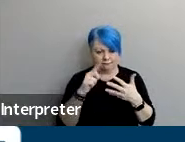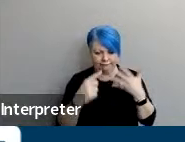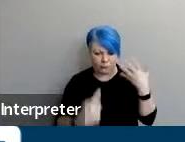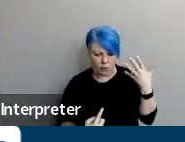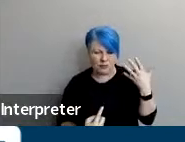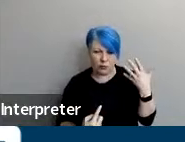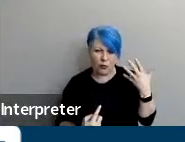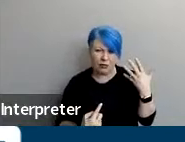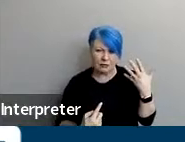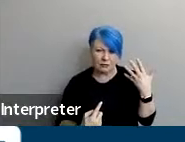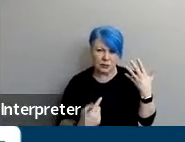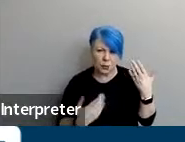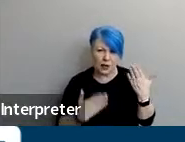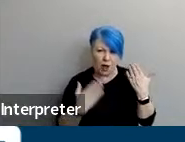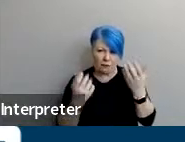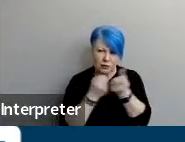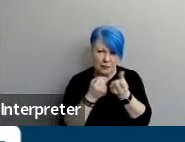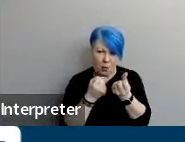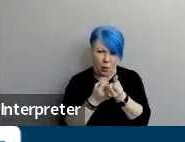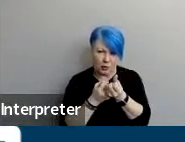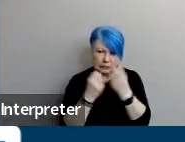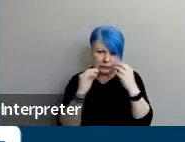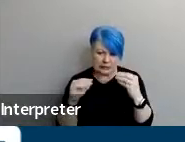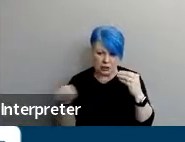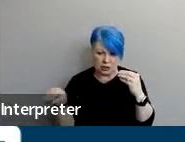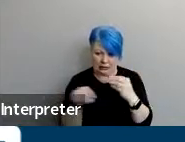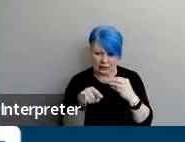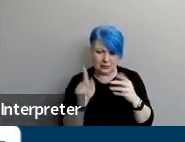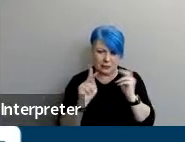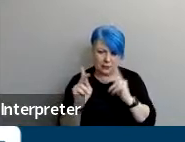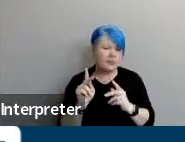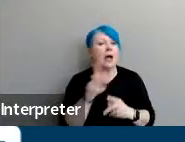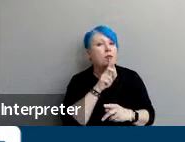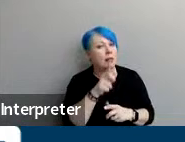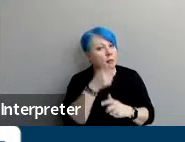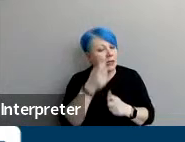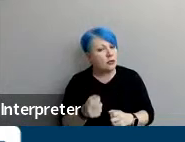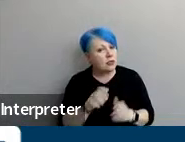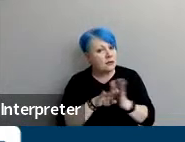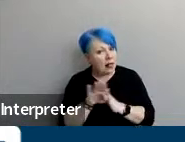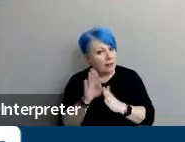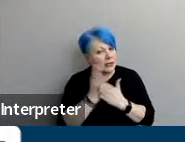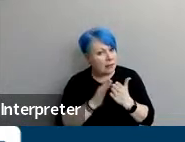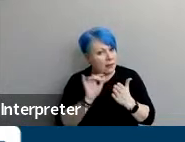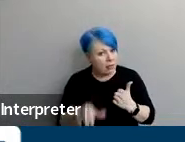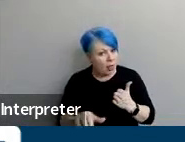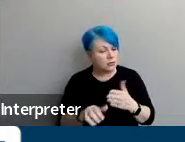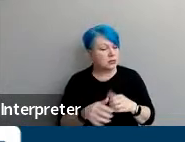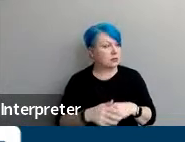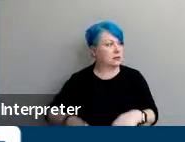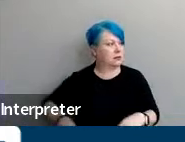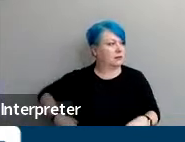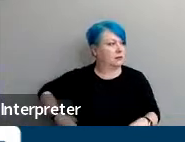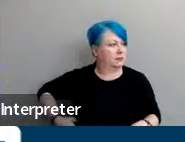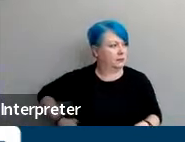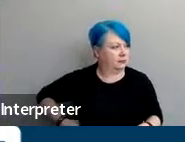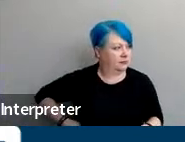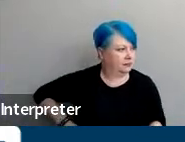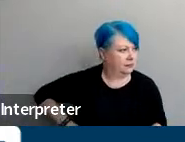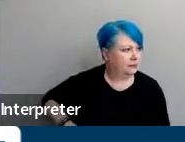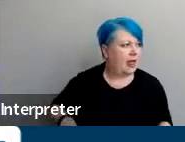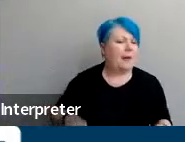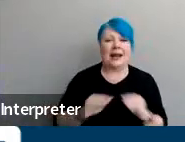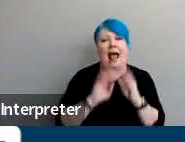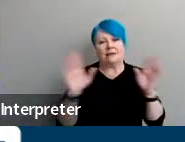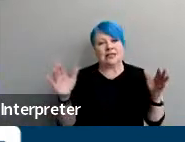forth? Not our school board. I'd be very interested in developing something like that. Well, obviously, we really don't have manifestation hearings